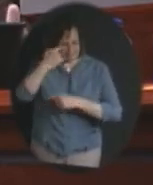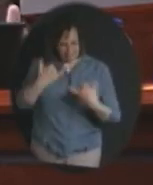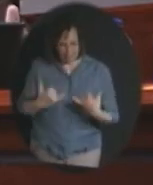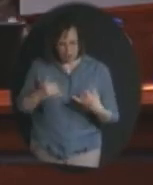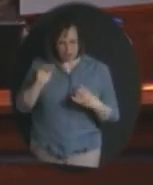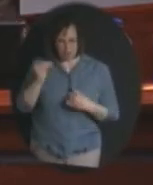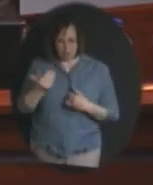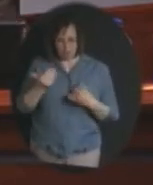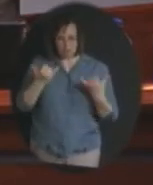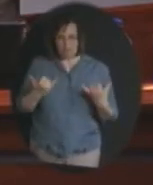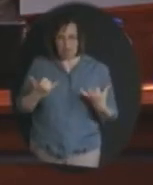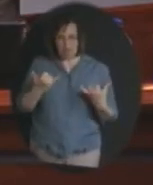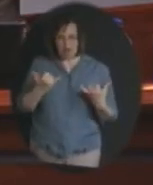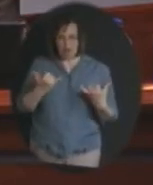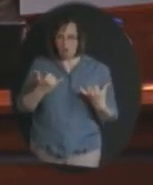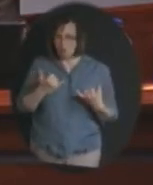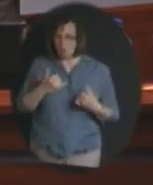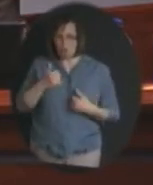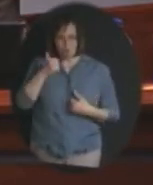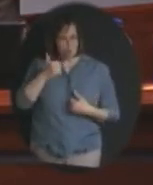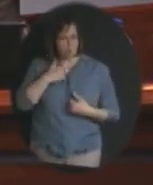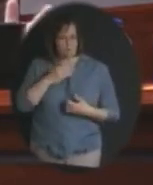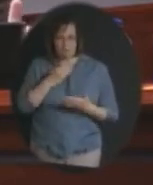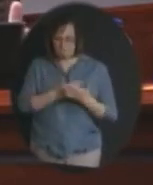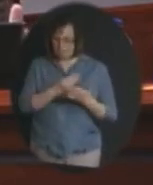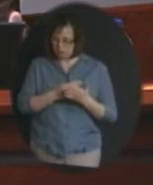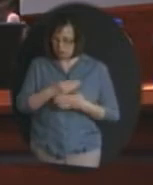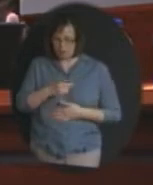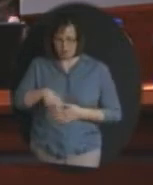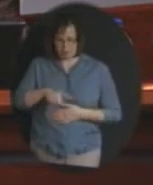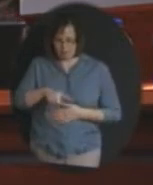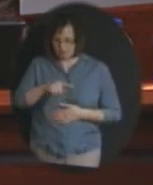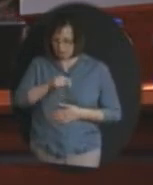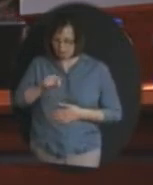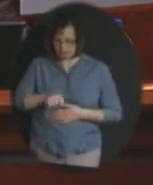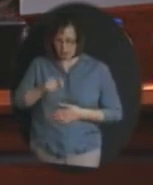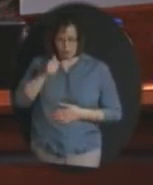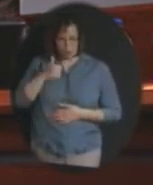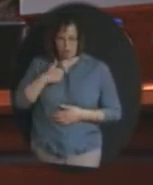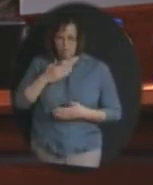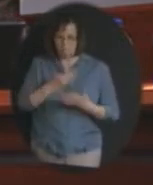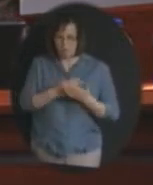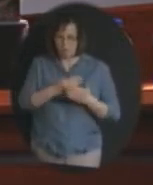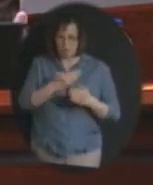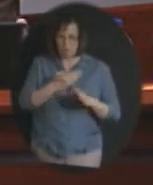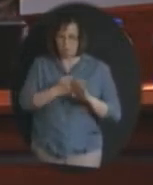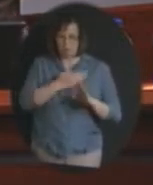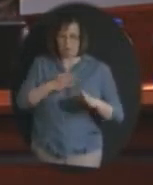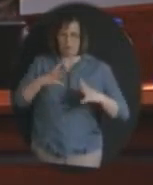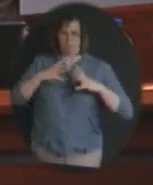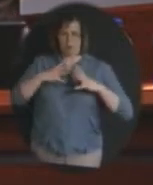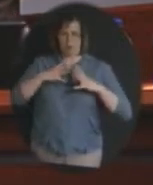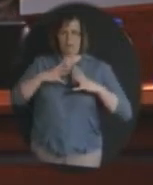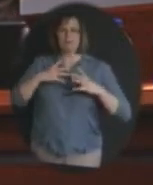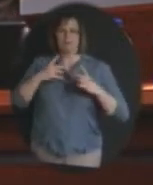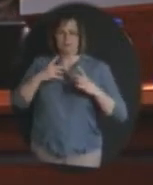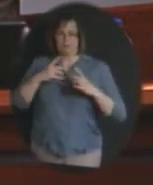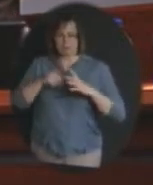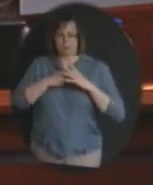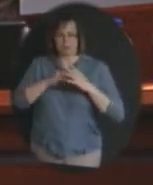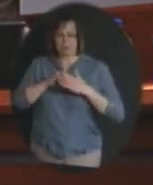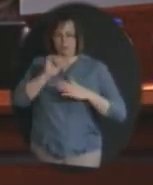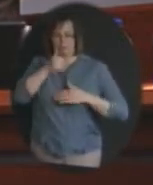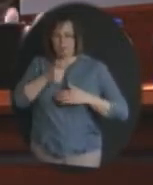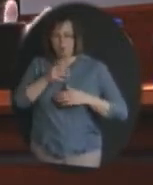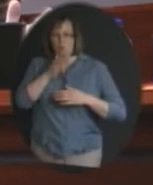appears now, though, for certain that we will not have a budget. They will not have a budget before they break, because they break tomorrow. They will be back then May